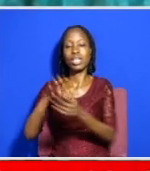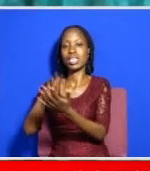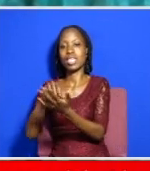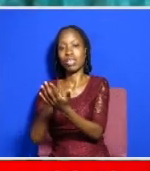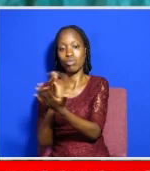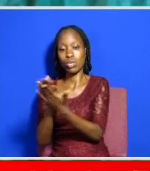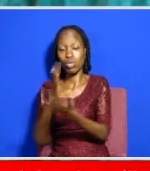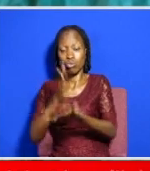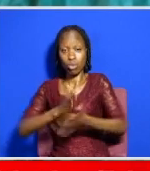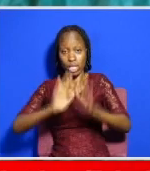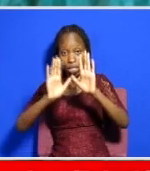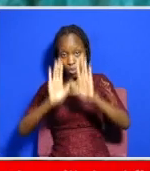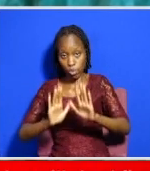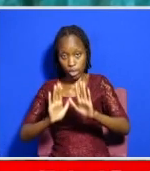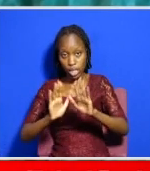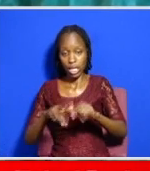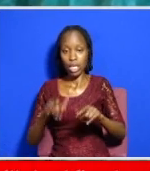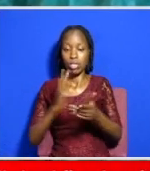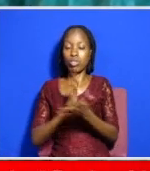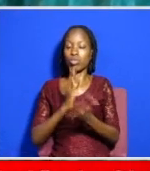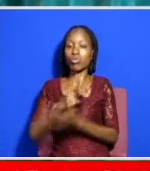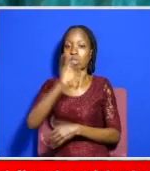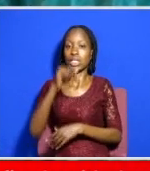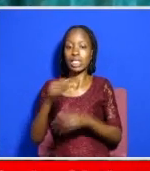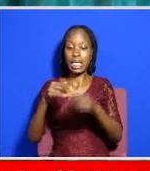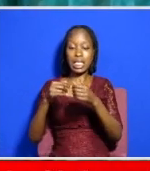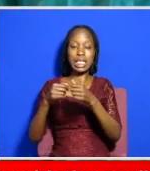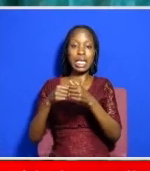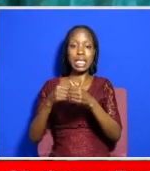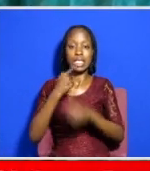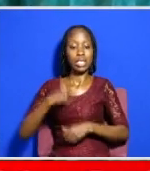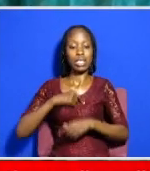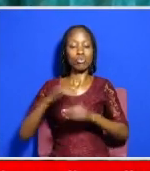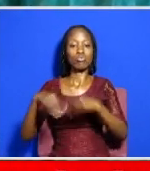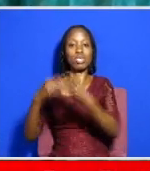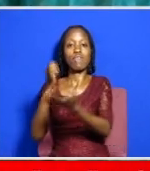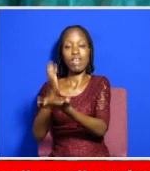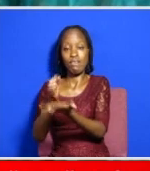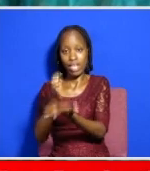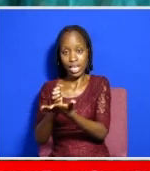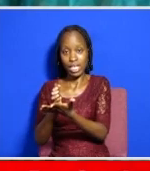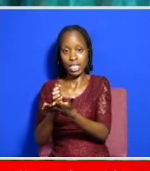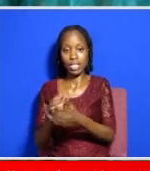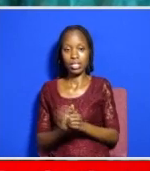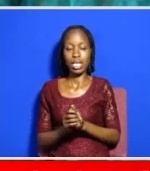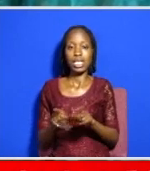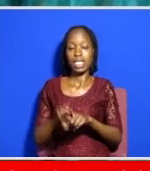important. I'm a challenge CC to toya ushahidi. I will lead by